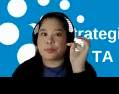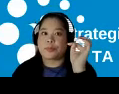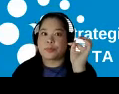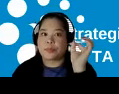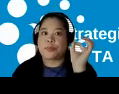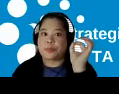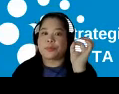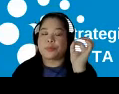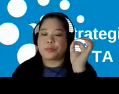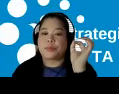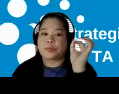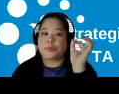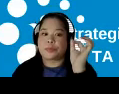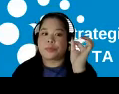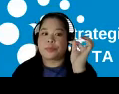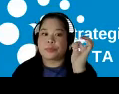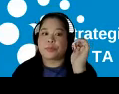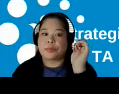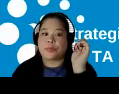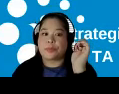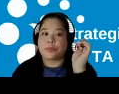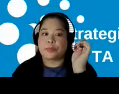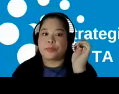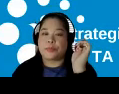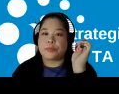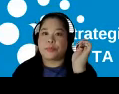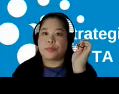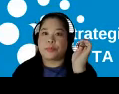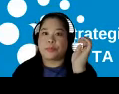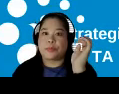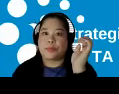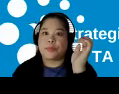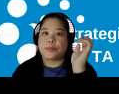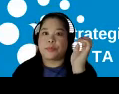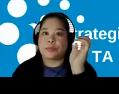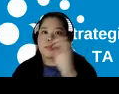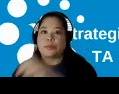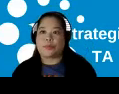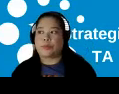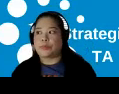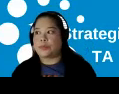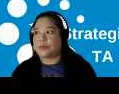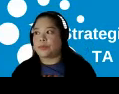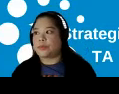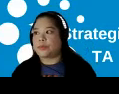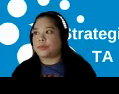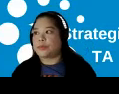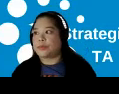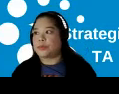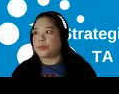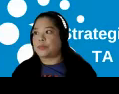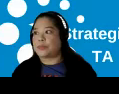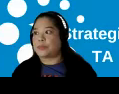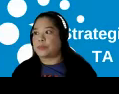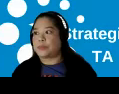12 continuum of care. And, when talking about that, I would just say, any and all partners around